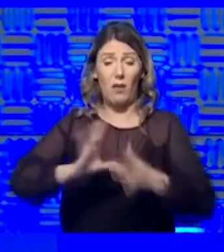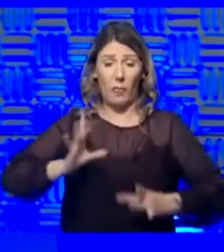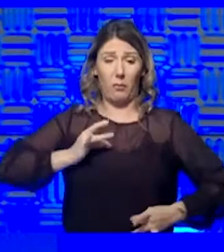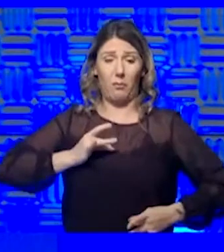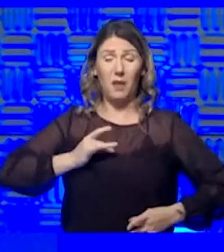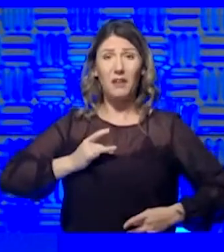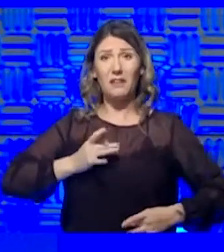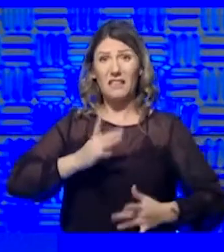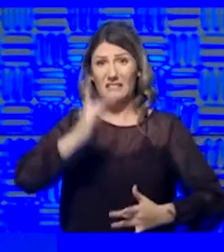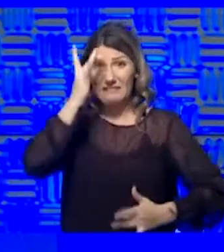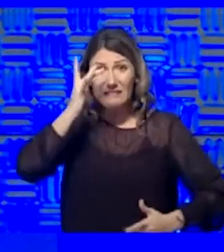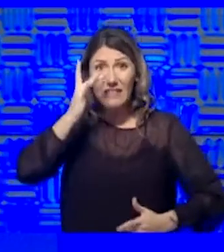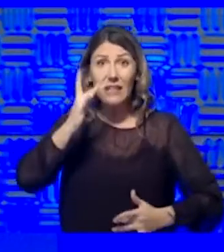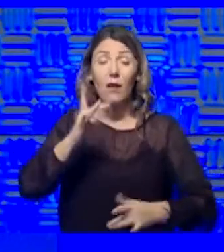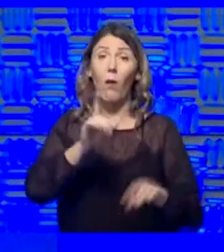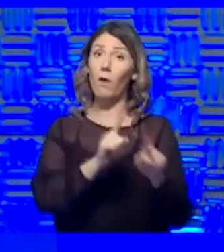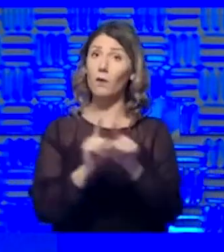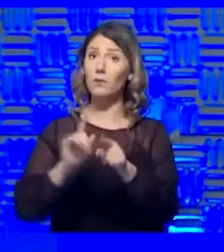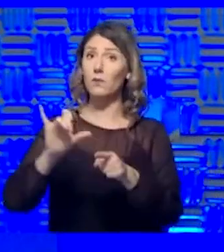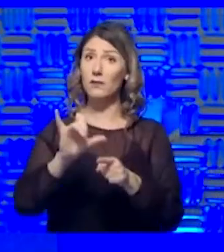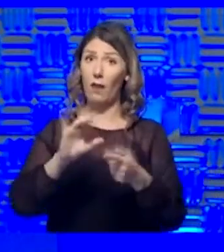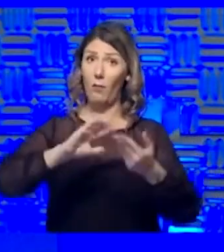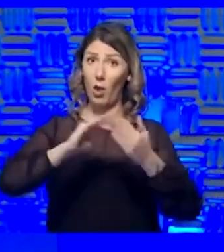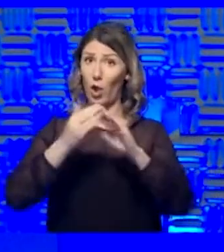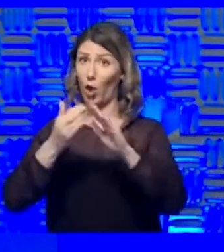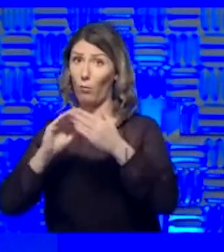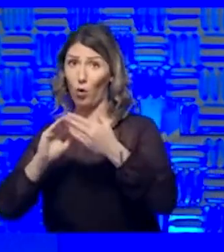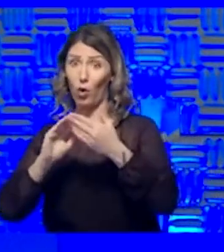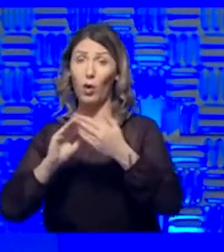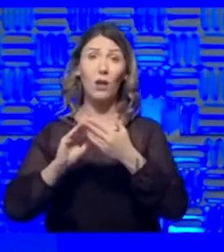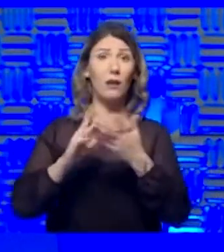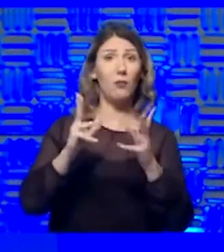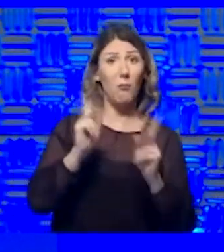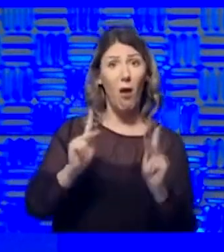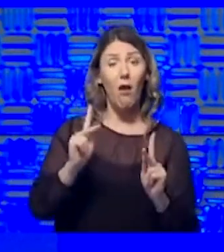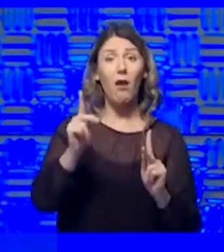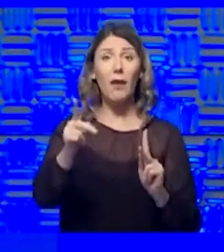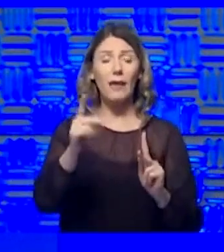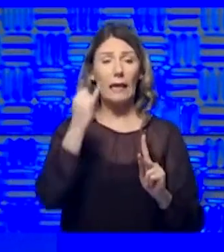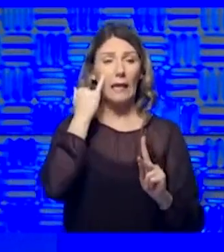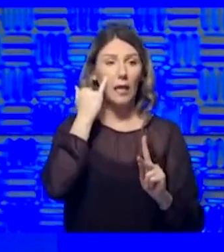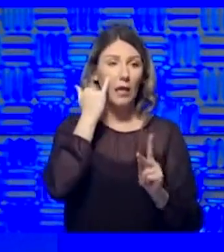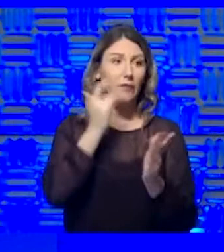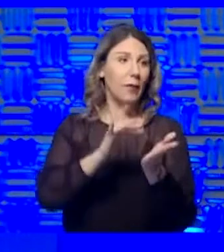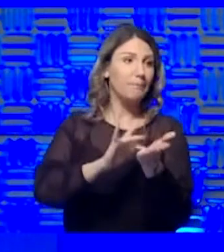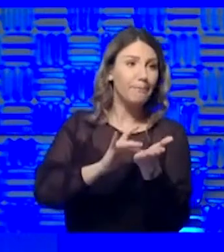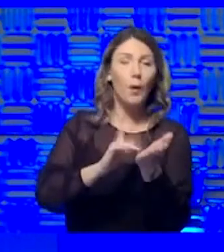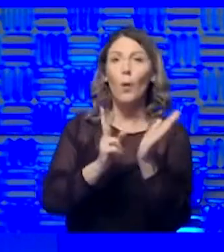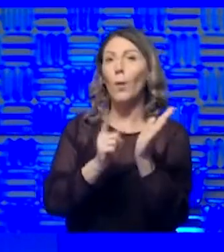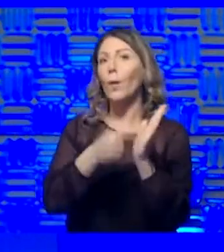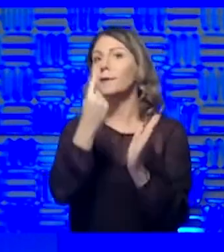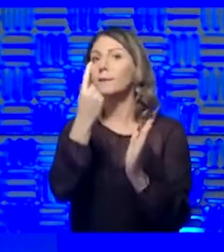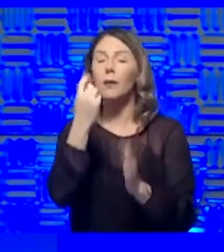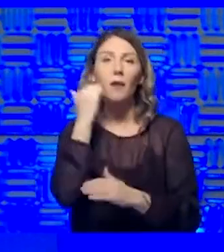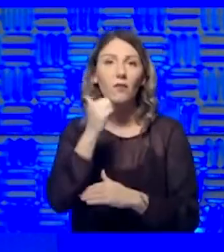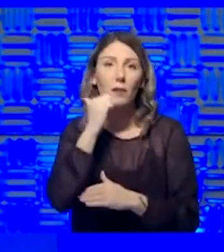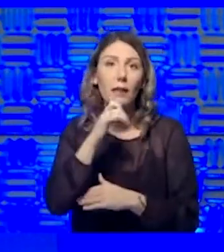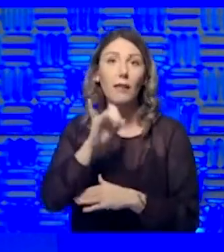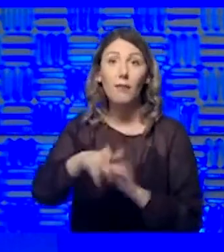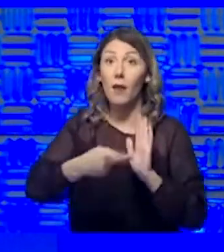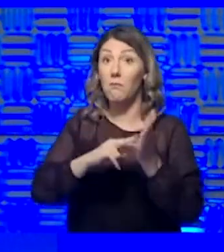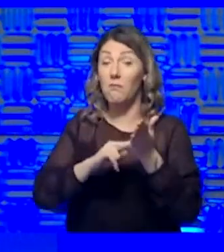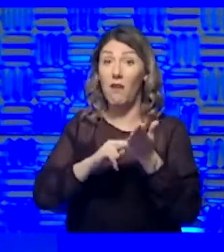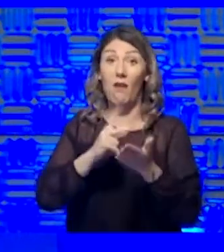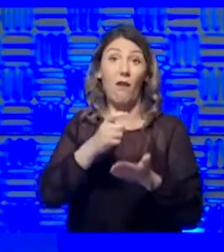as well. So this may also, if they're continuing to take it on a once daily basis or whatever the regimen is, would that help prevent